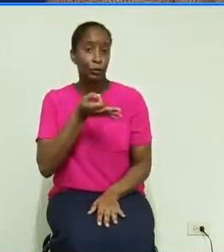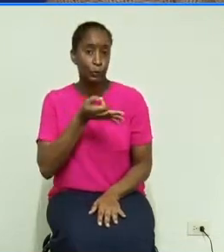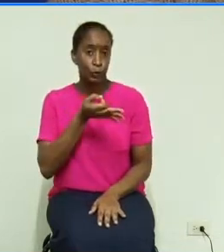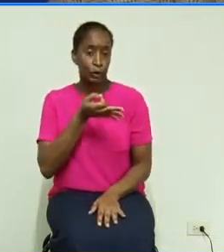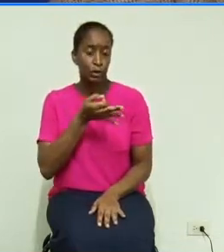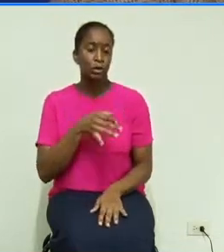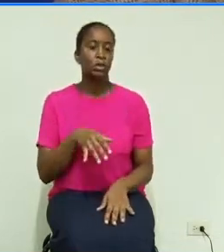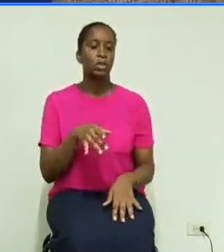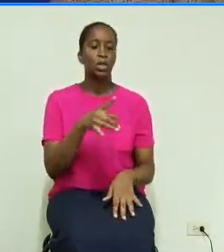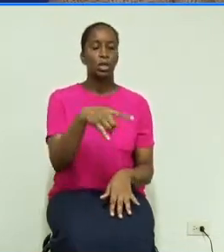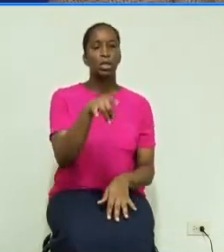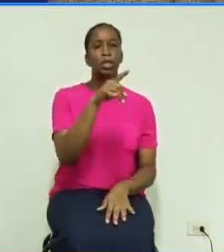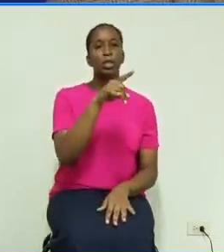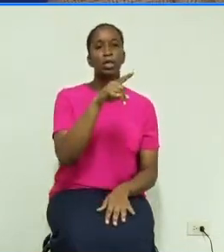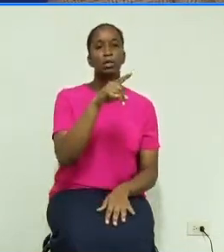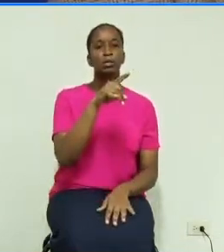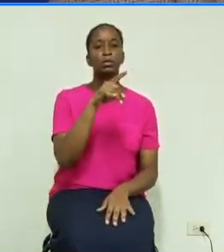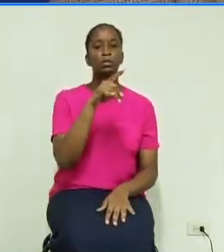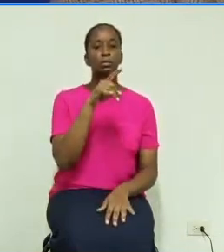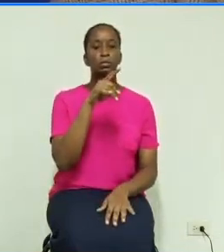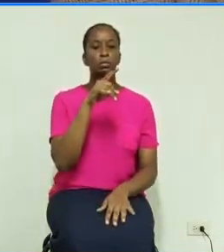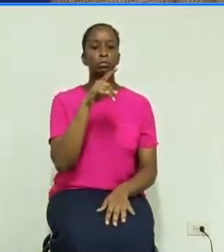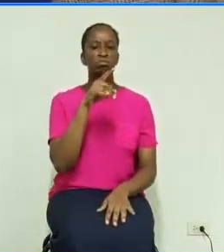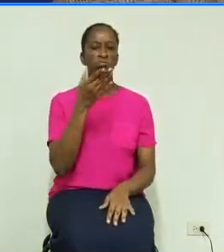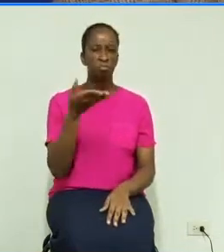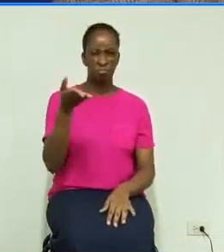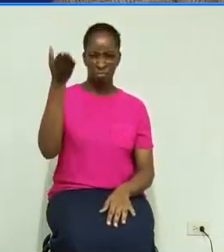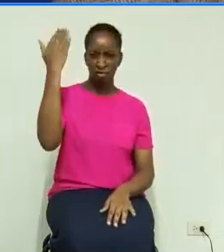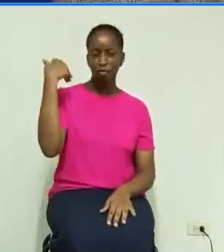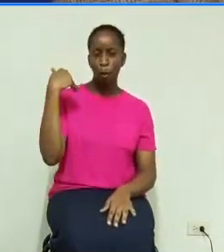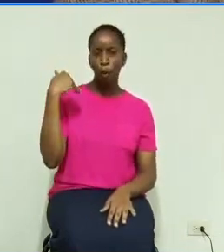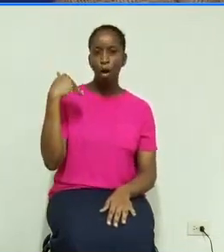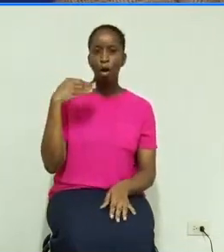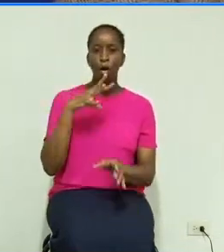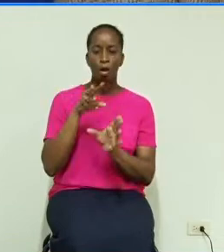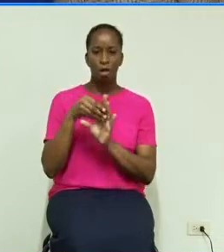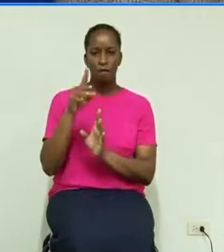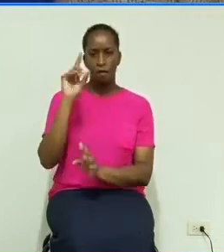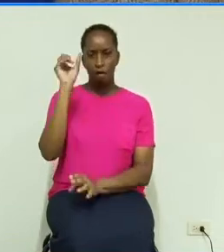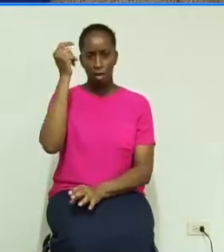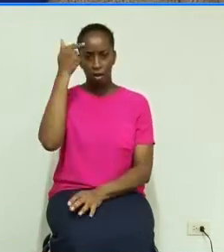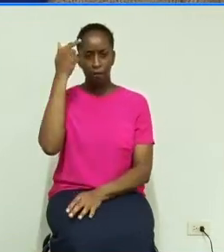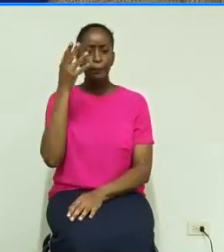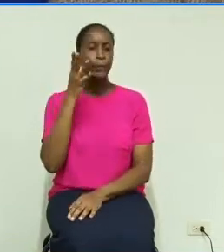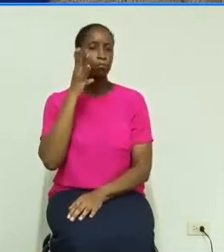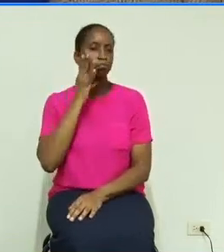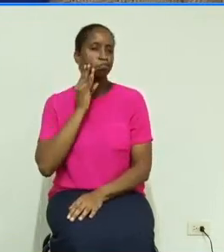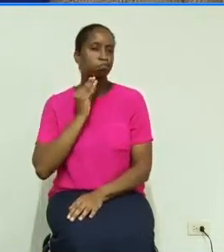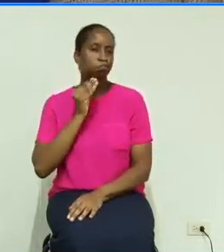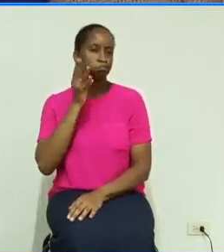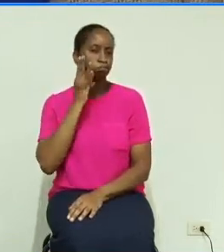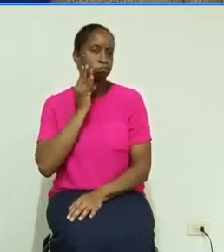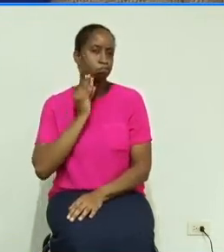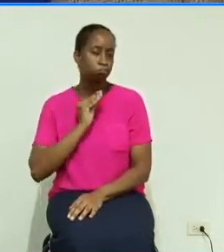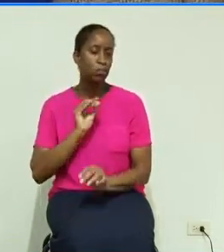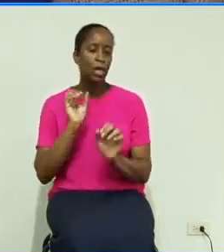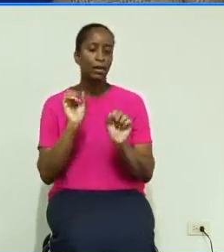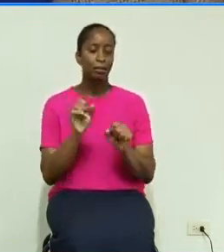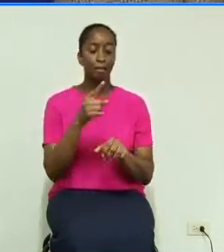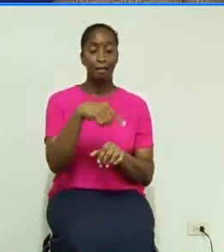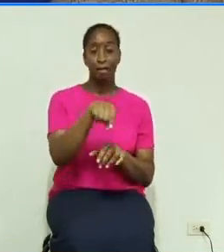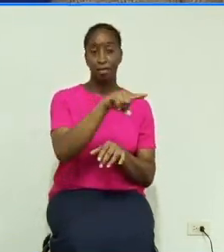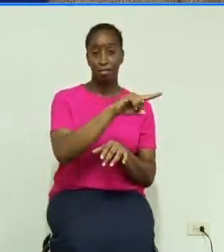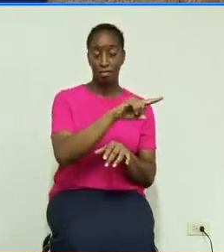to the debate of technical details of the legislation. And they note, in a calm and